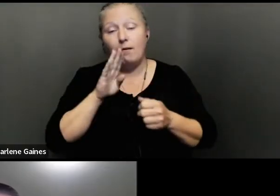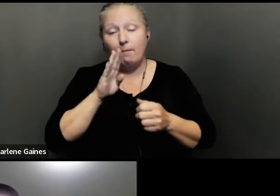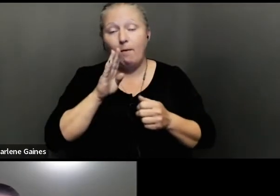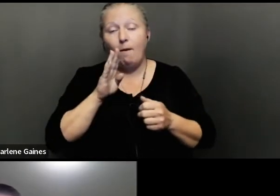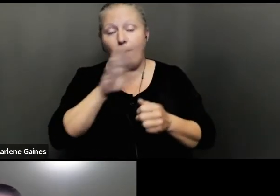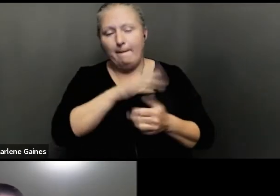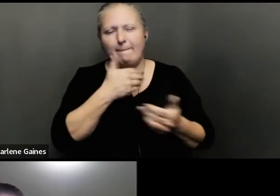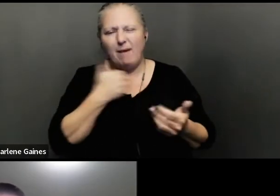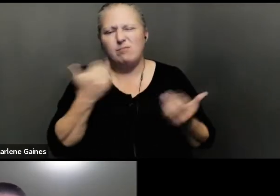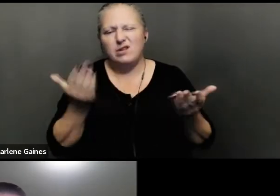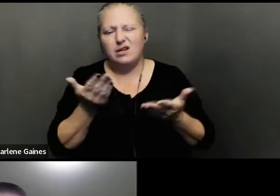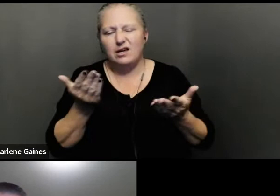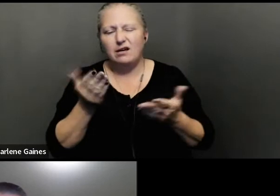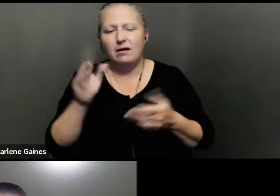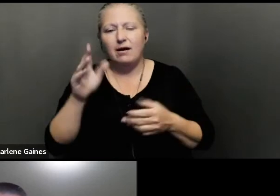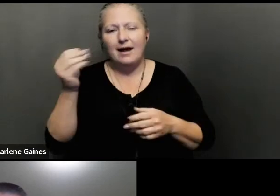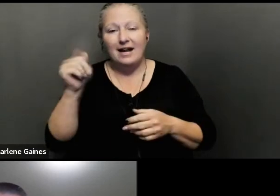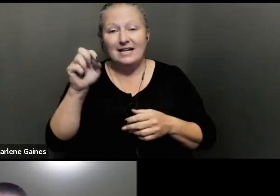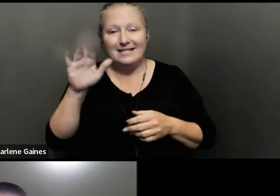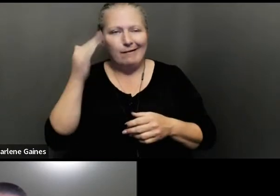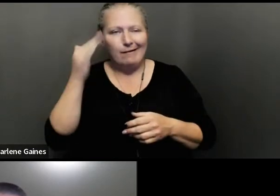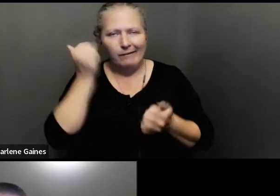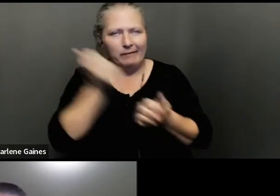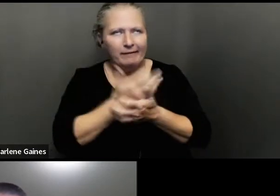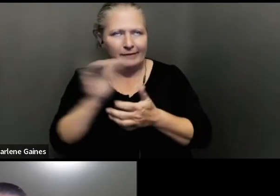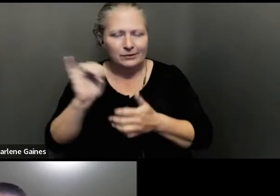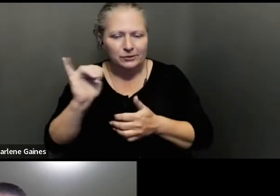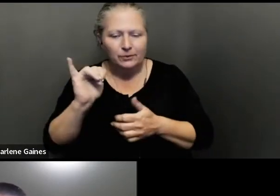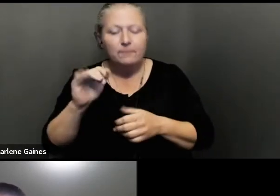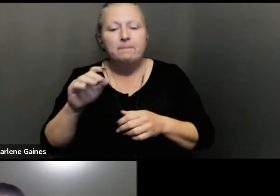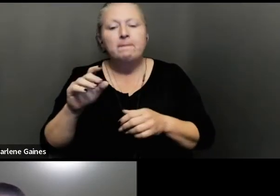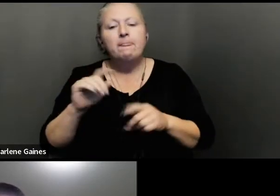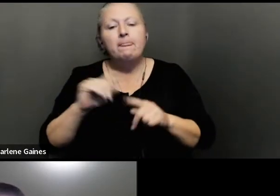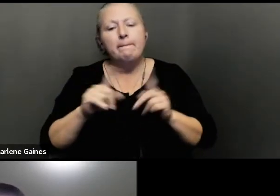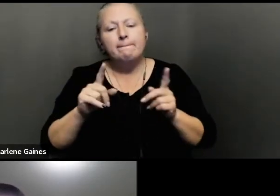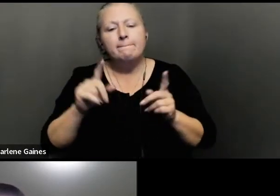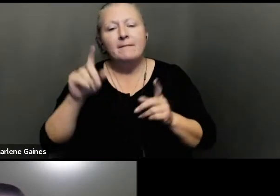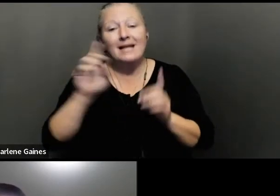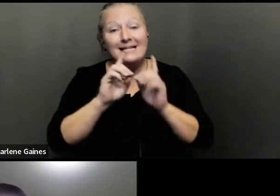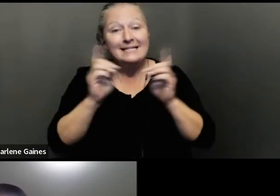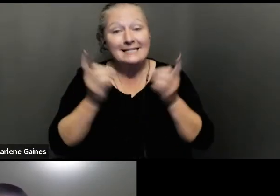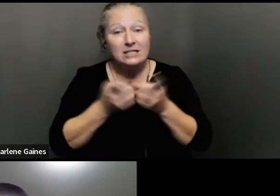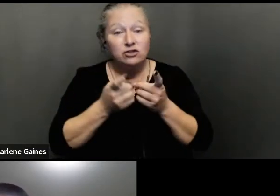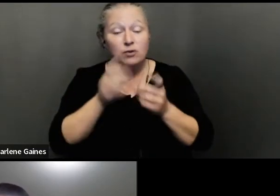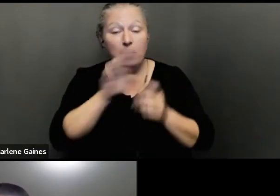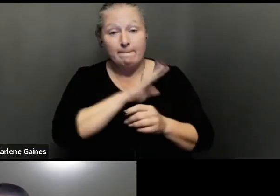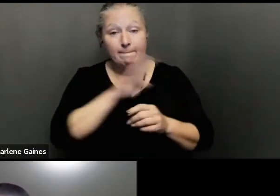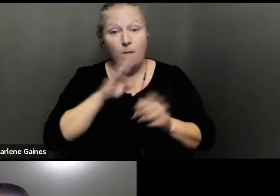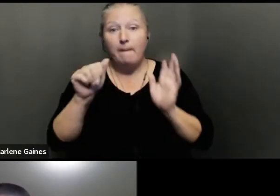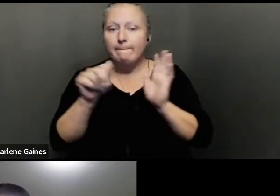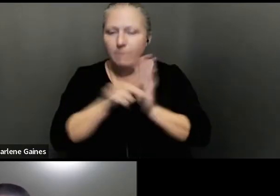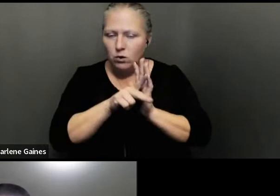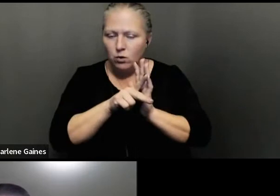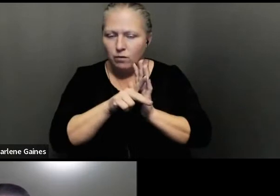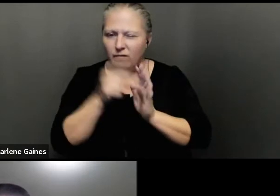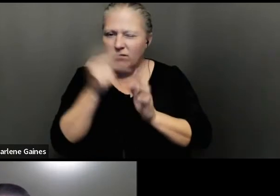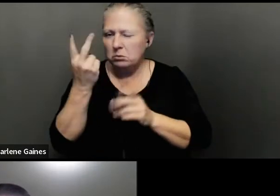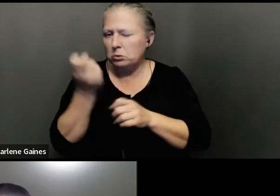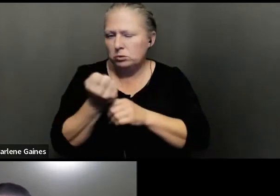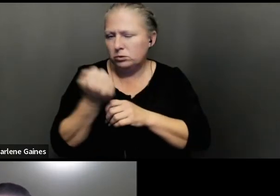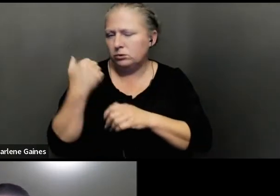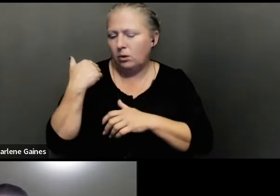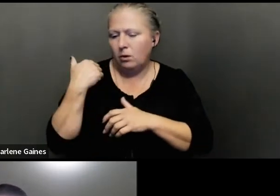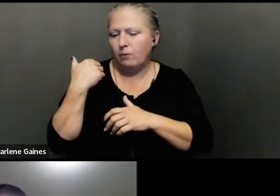here, and Terry, I know, knows all about it as well. The district board approved a couple years